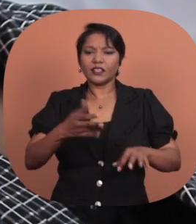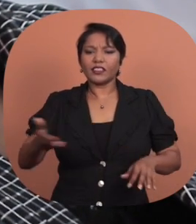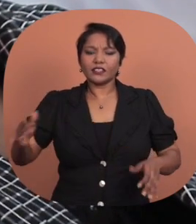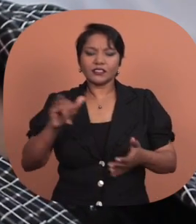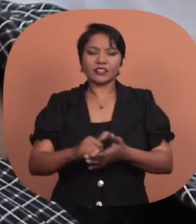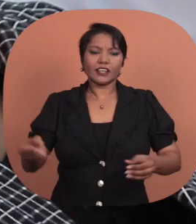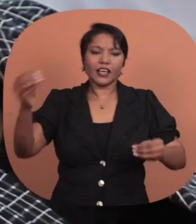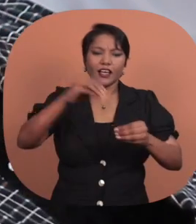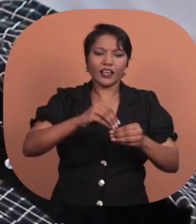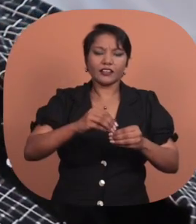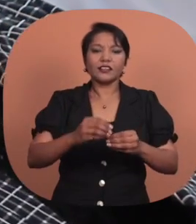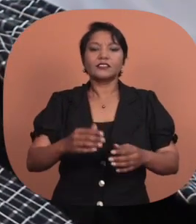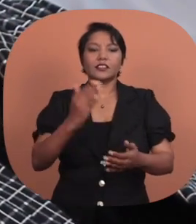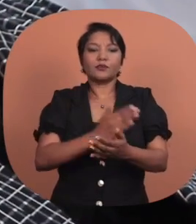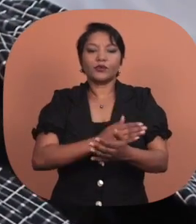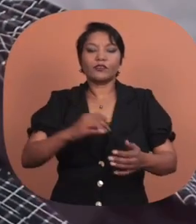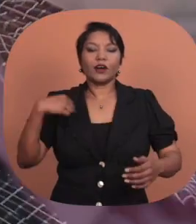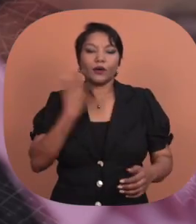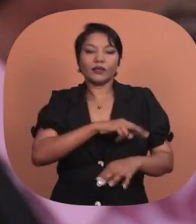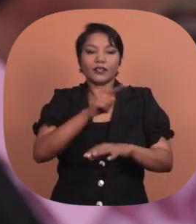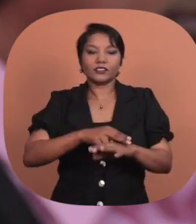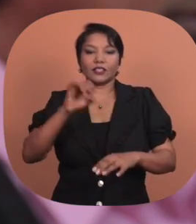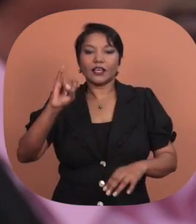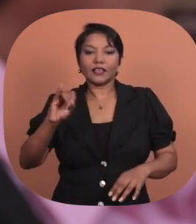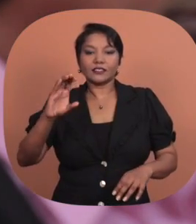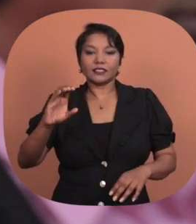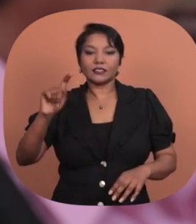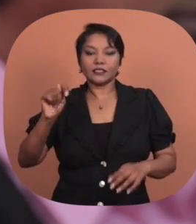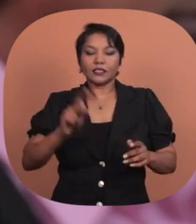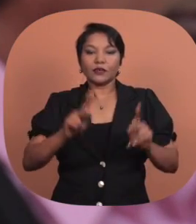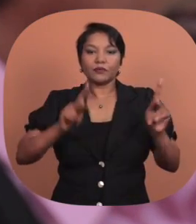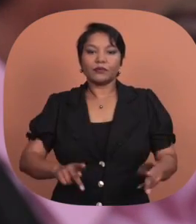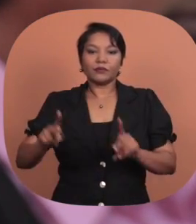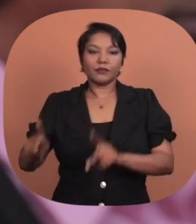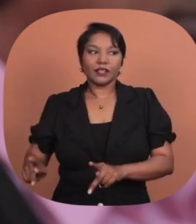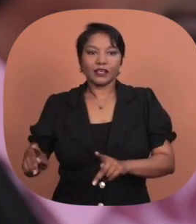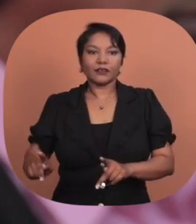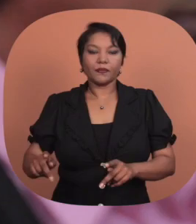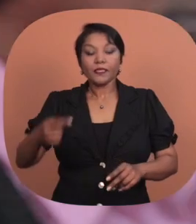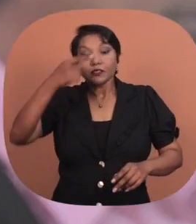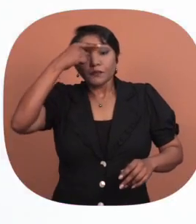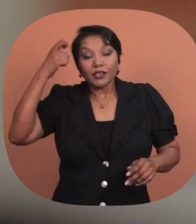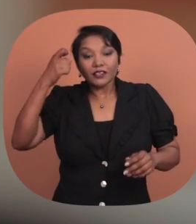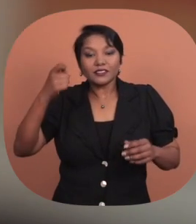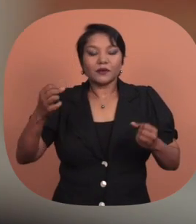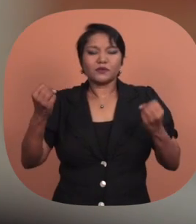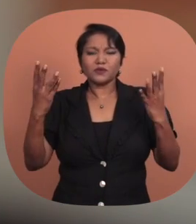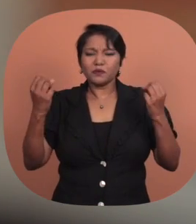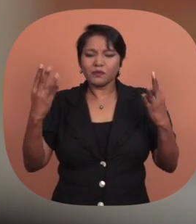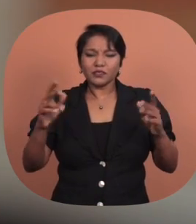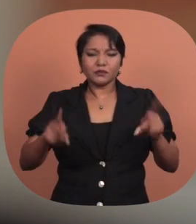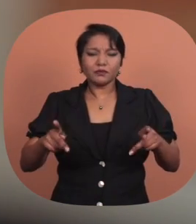will fully capitalize on a robust national ICT infrastructure. Because of the rapid global spread of various social